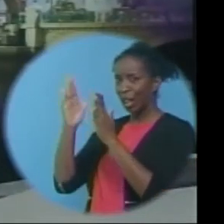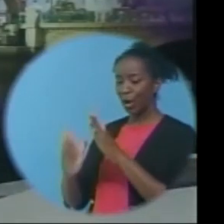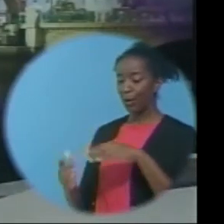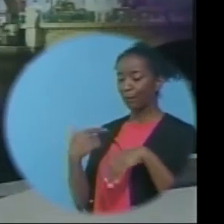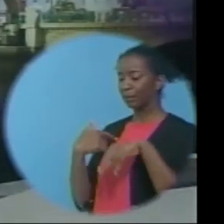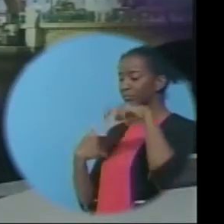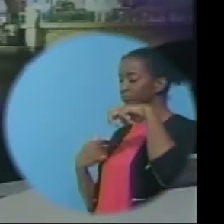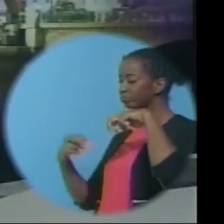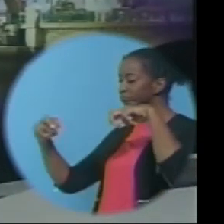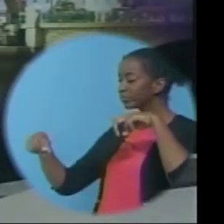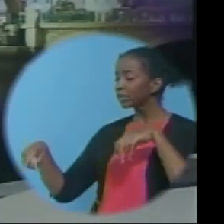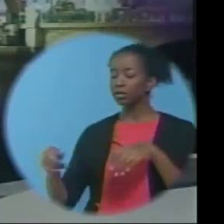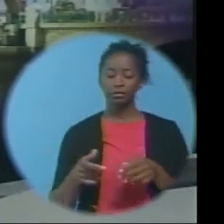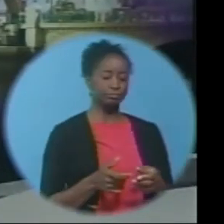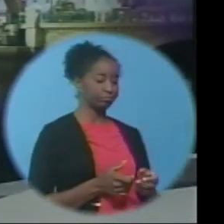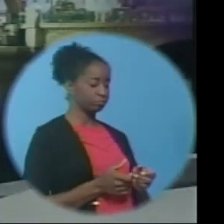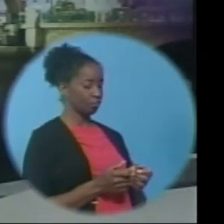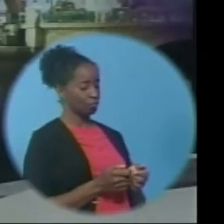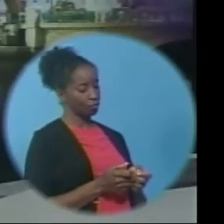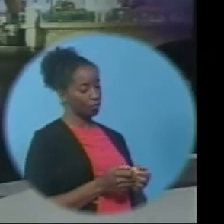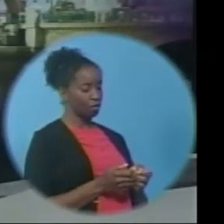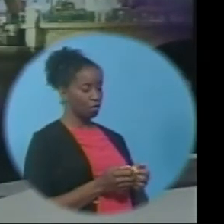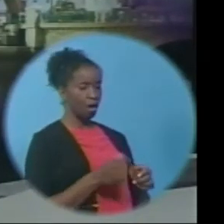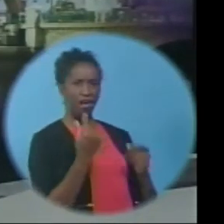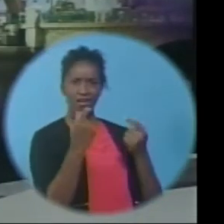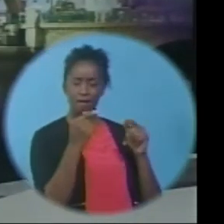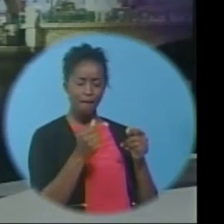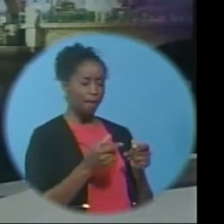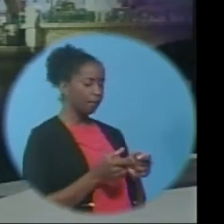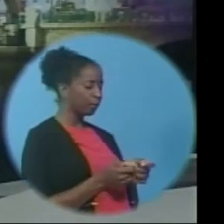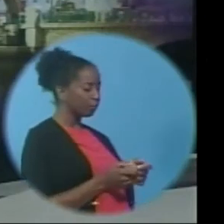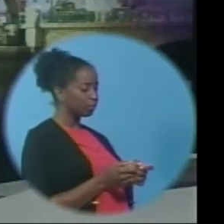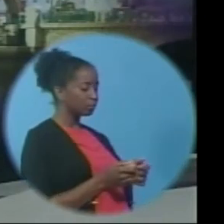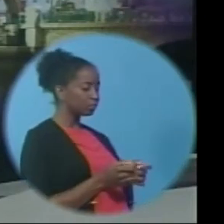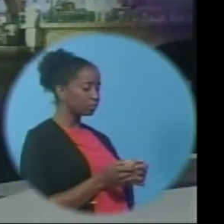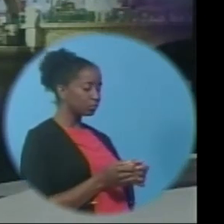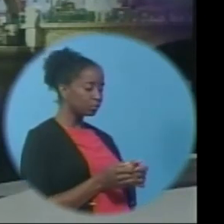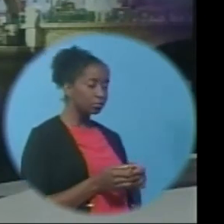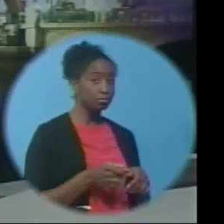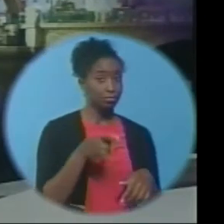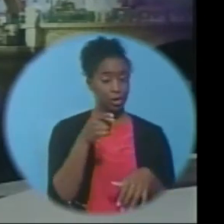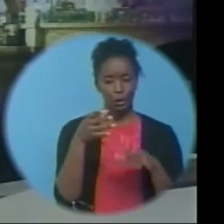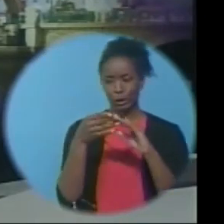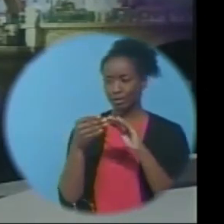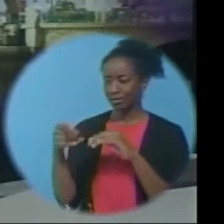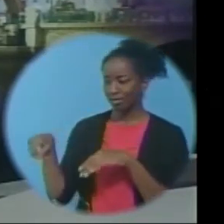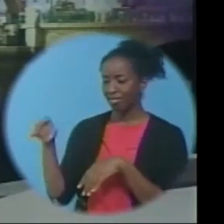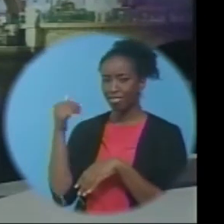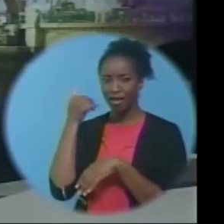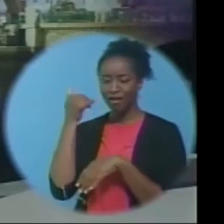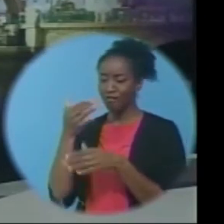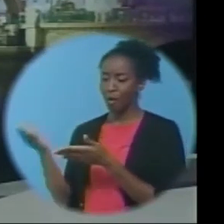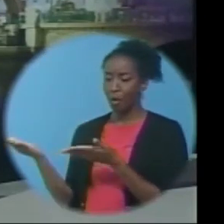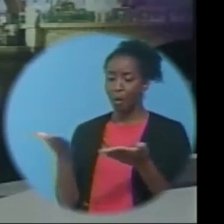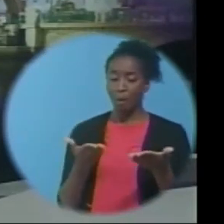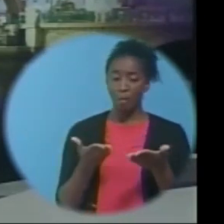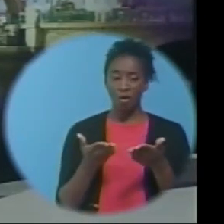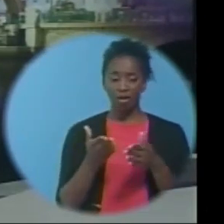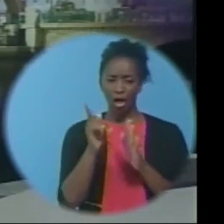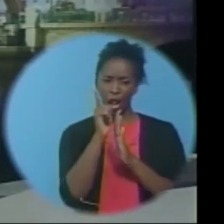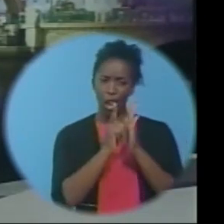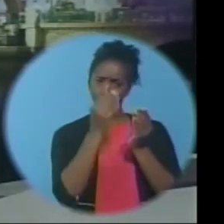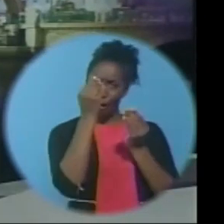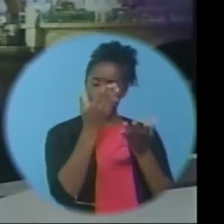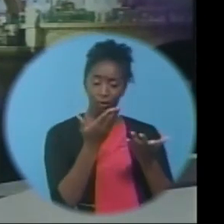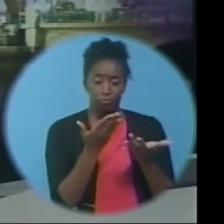the bar table, which is located directly in front of her. Now, she commented on the attorney's non-compliance with the no cell phone policy after the